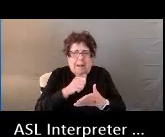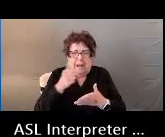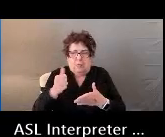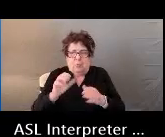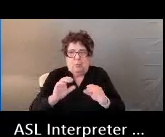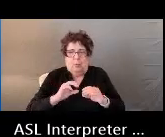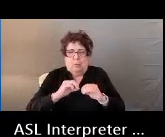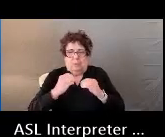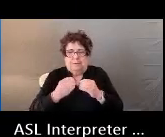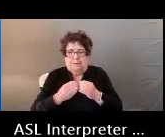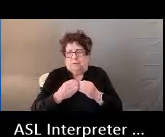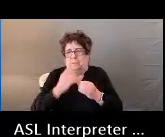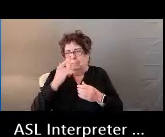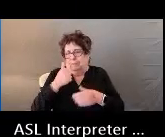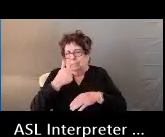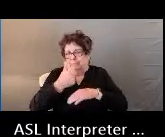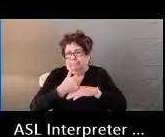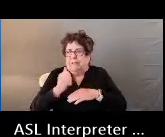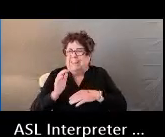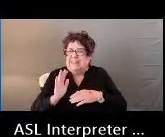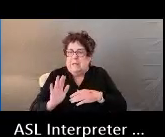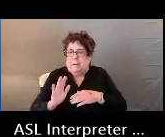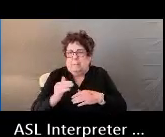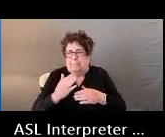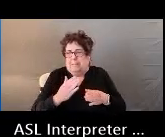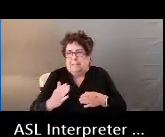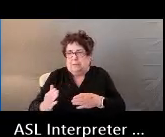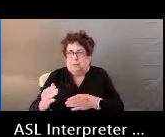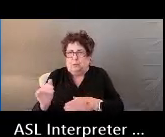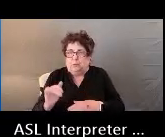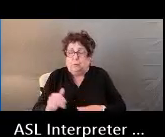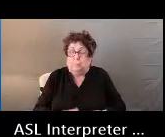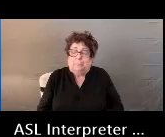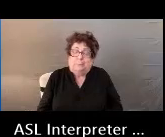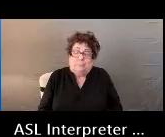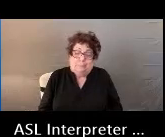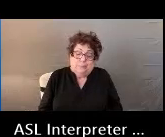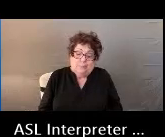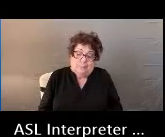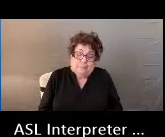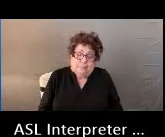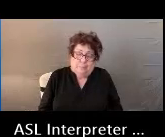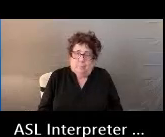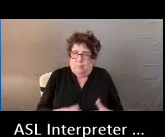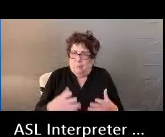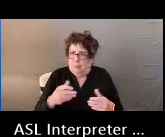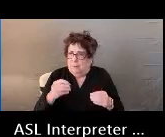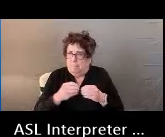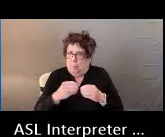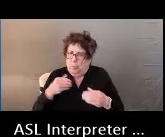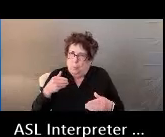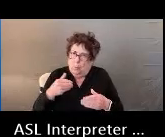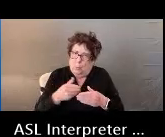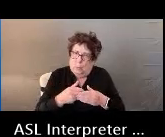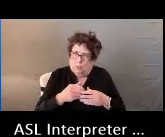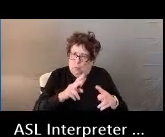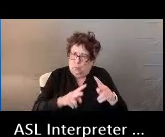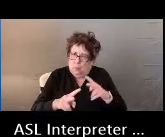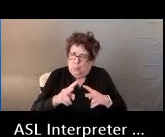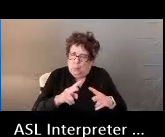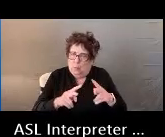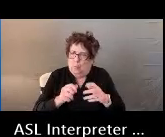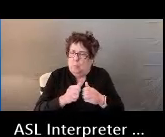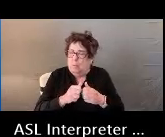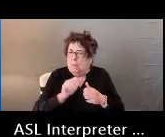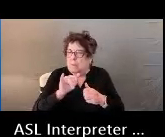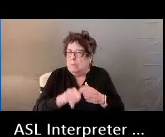plans. So I wanted to take a closer look with that particular regulation,